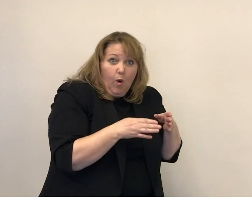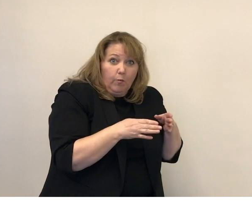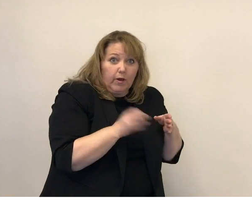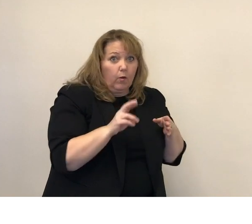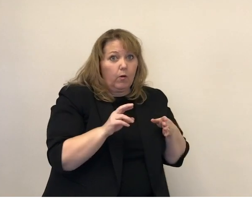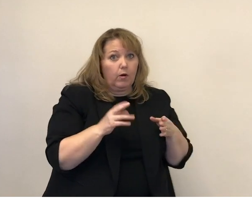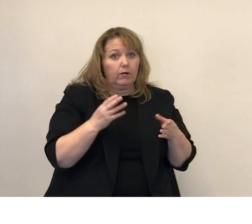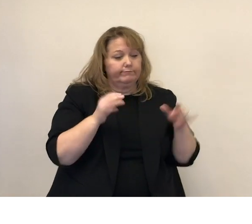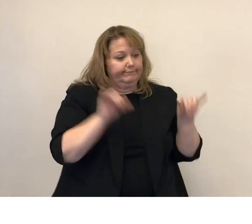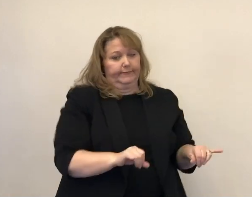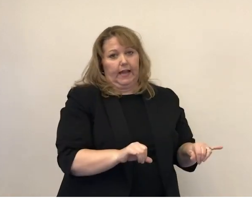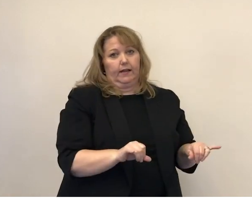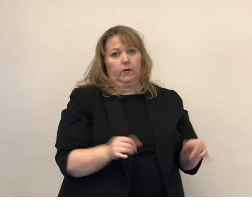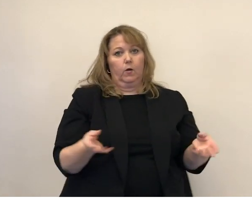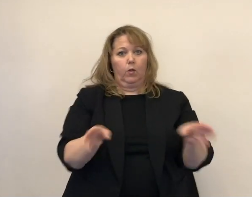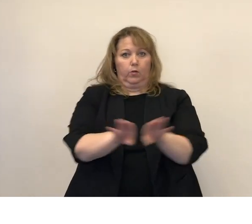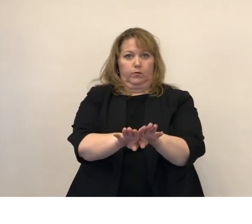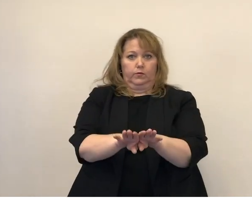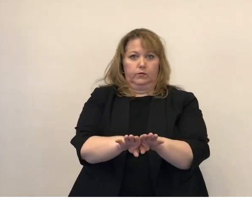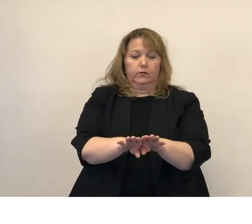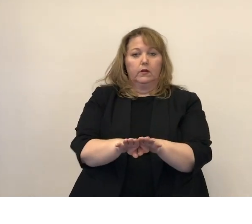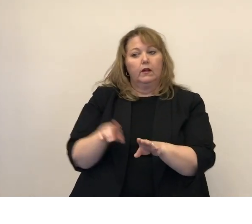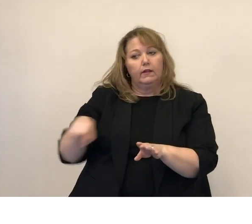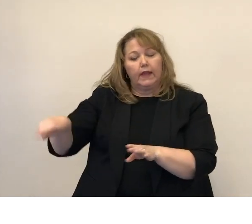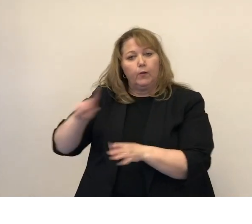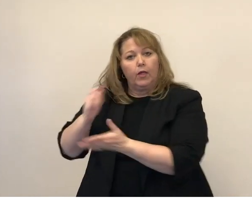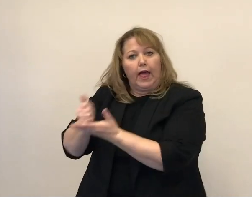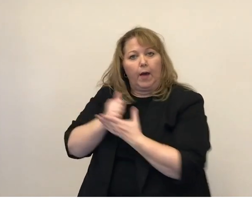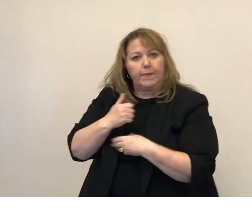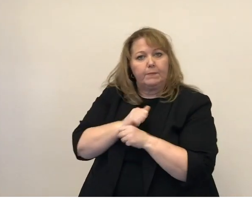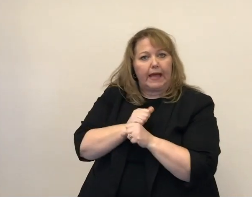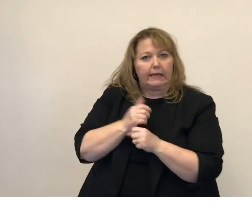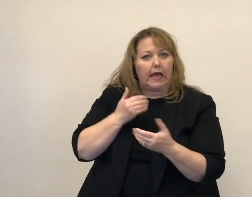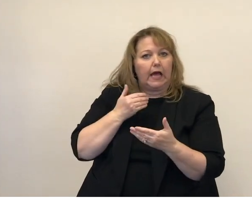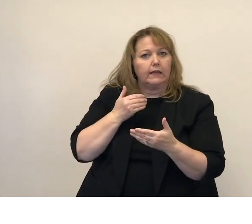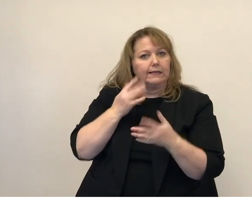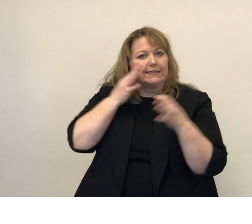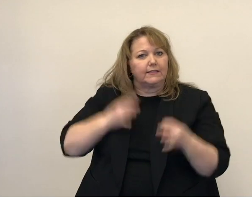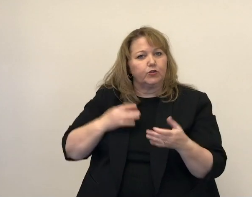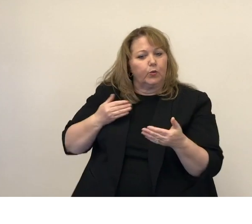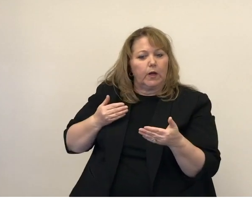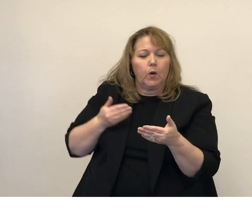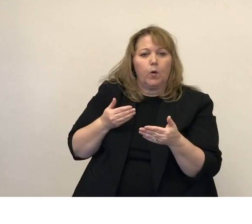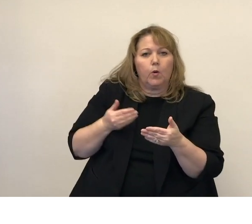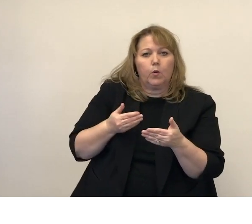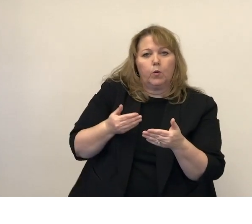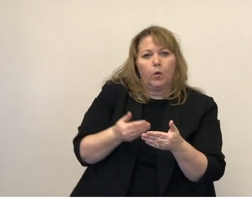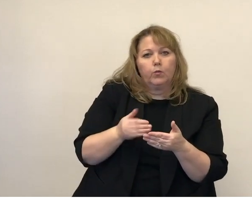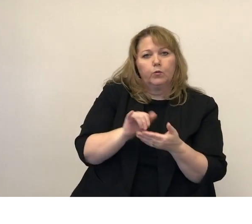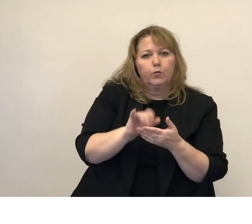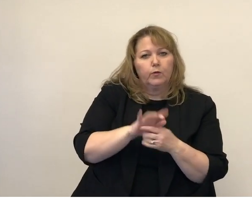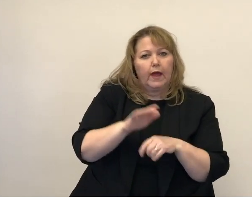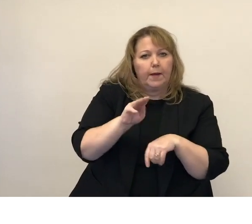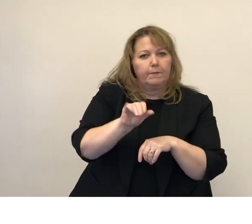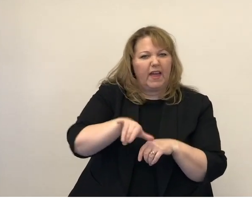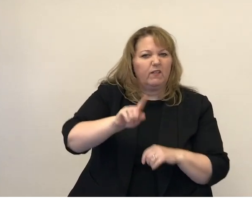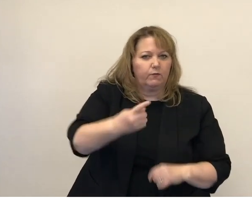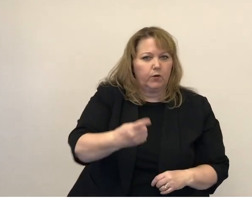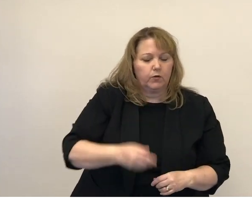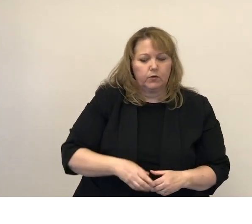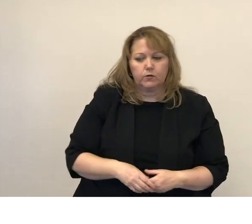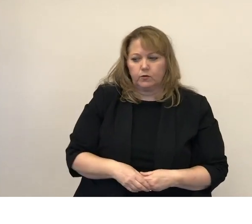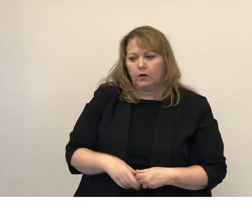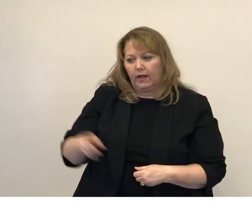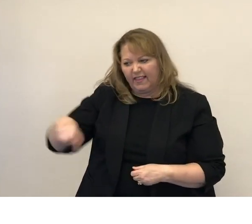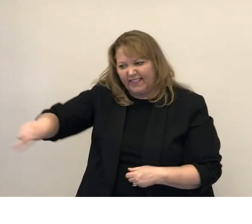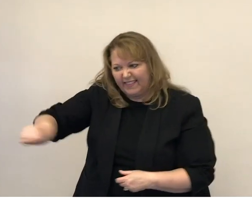And then we'll see how it works after a little while. If we don't have an enormous spike in positives or an emergency room usage or whatnot, they'll be